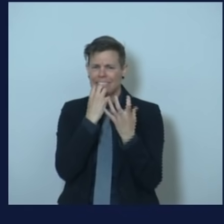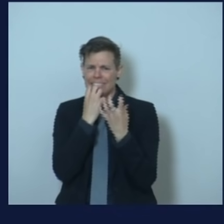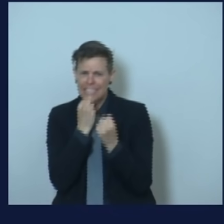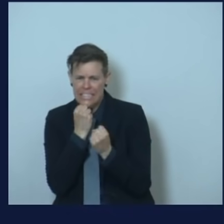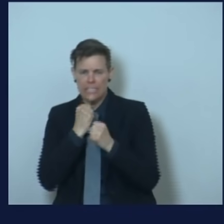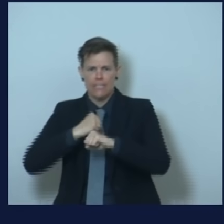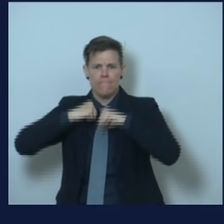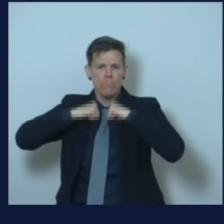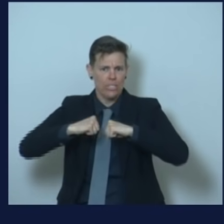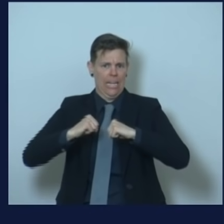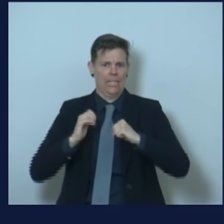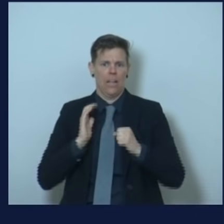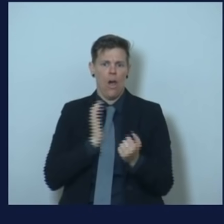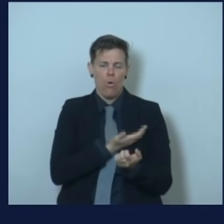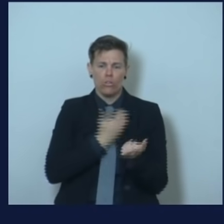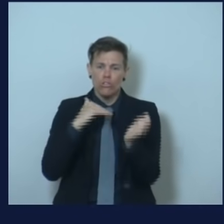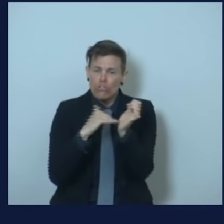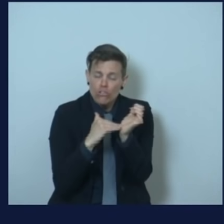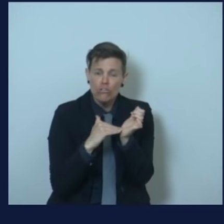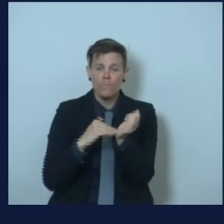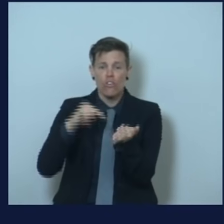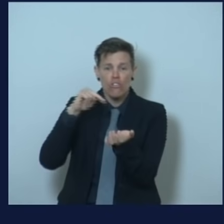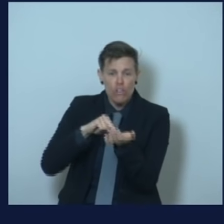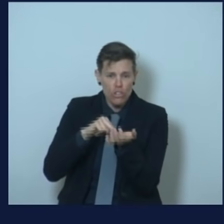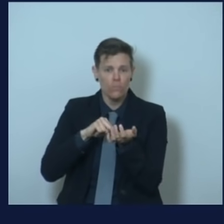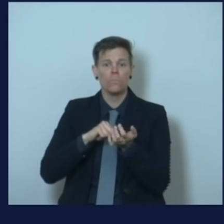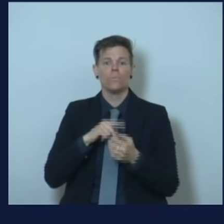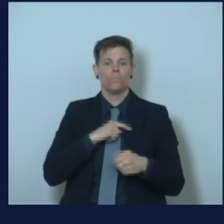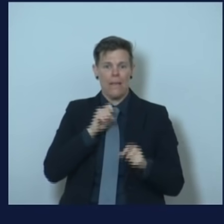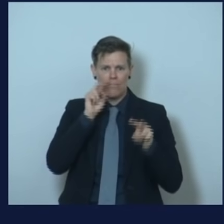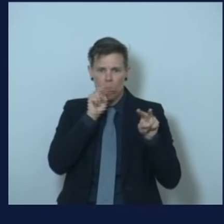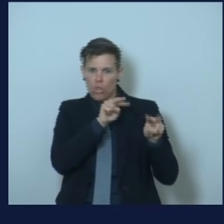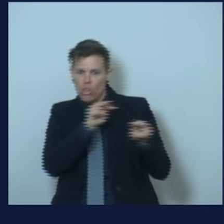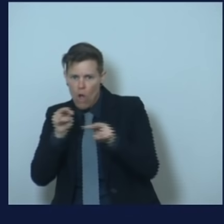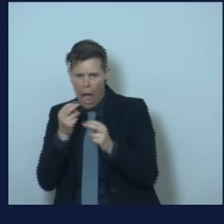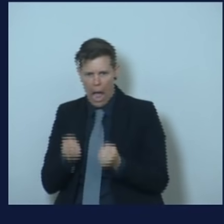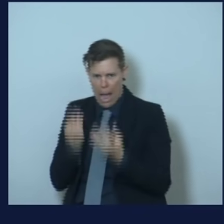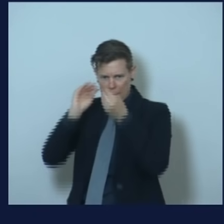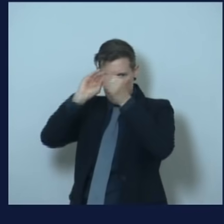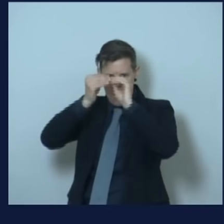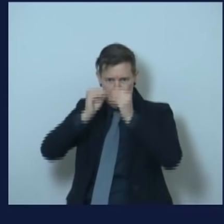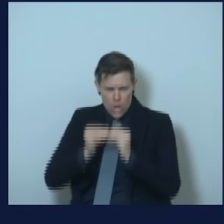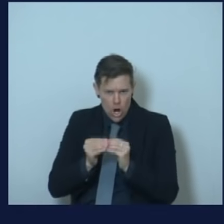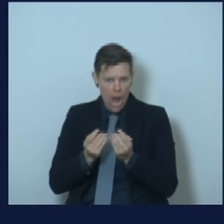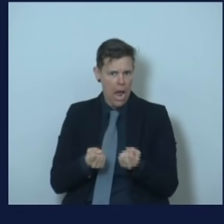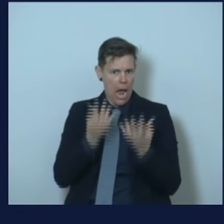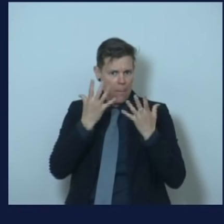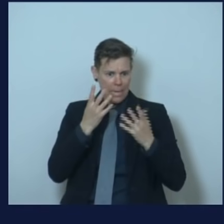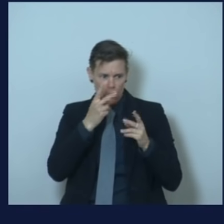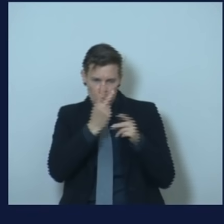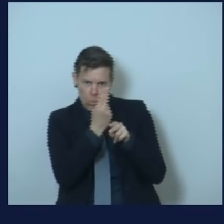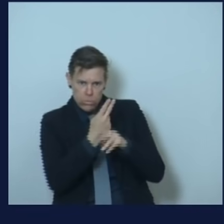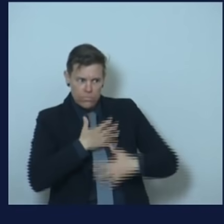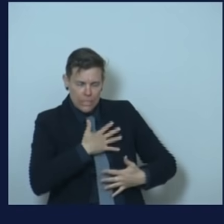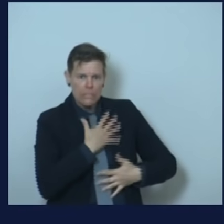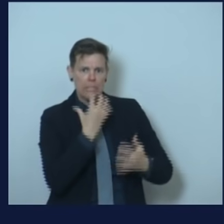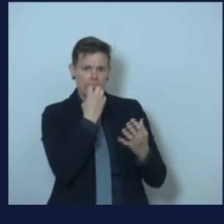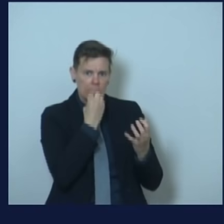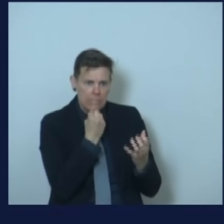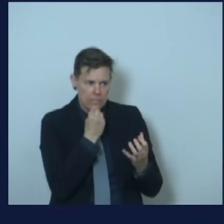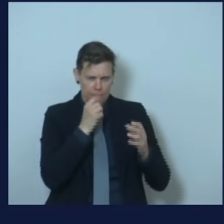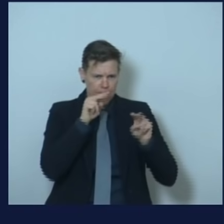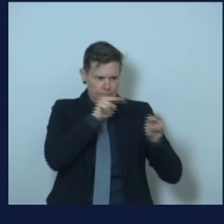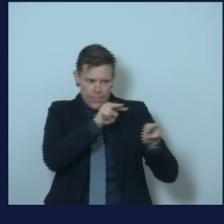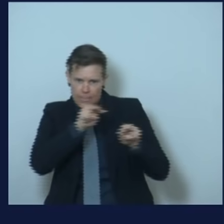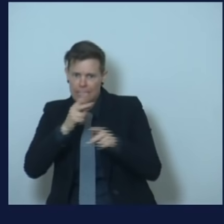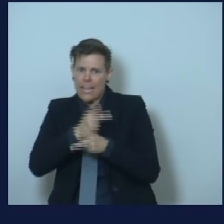really watch how many people are in the hospital, how many are on ventilators, and making sure that we slow the